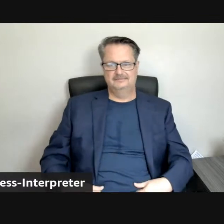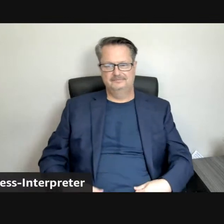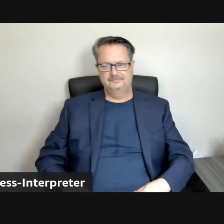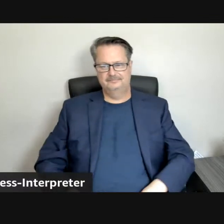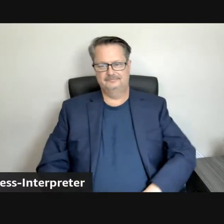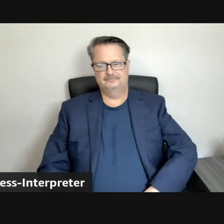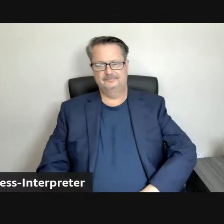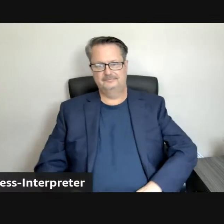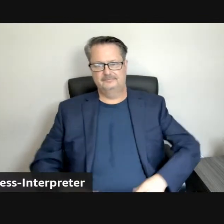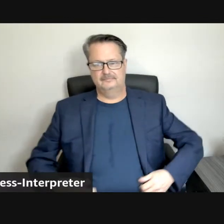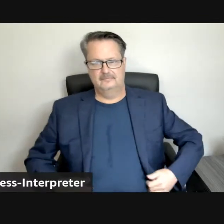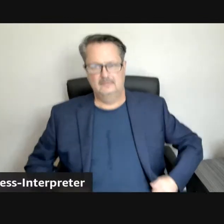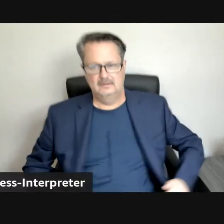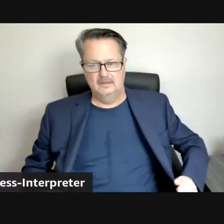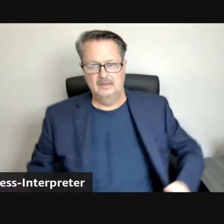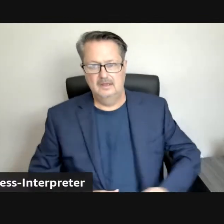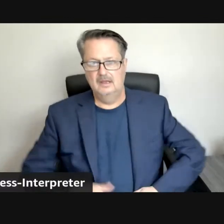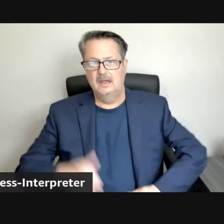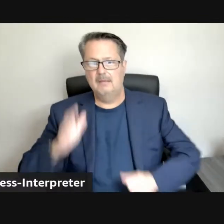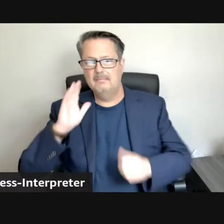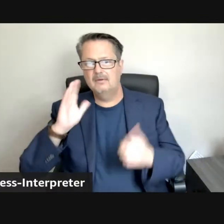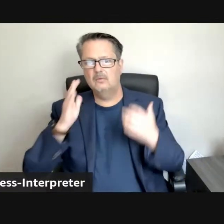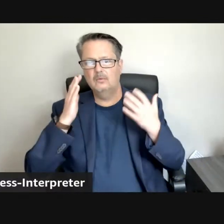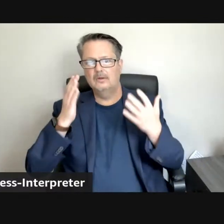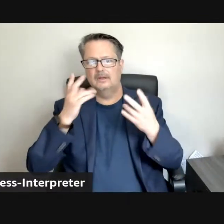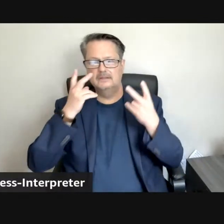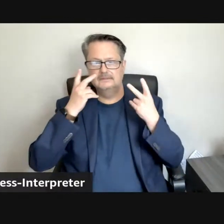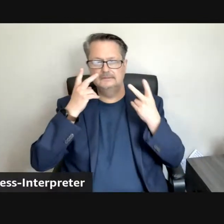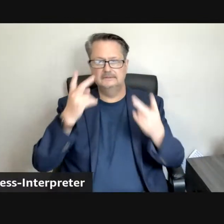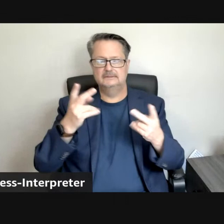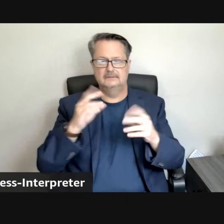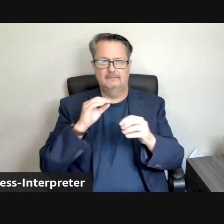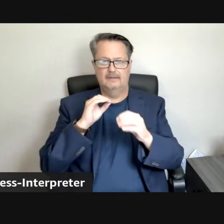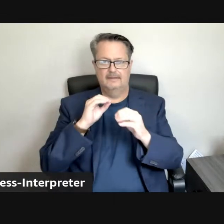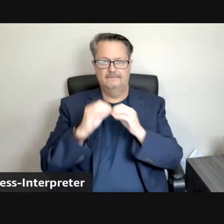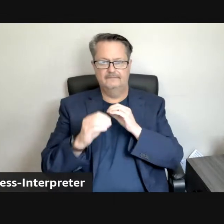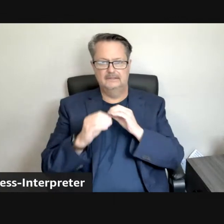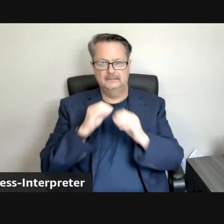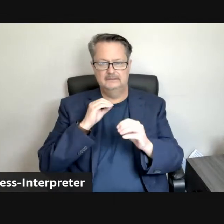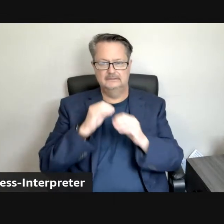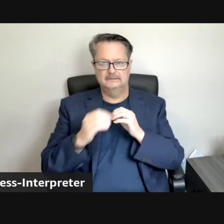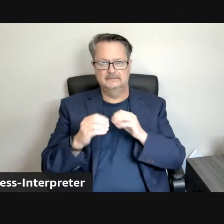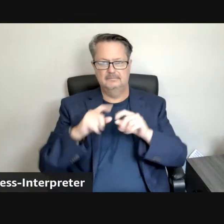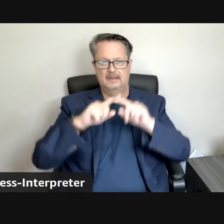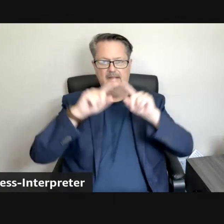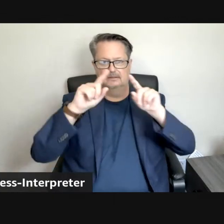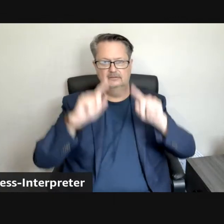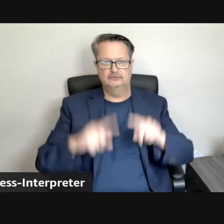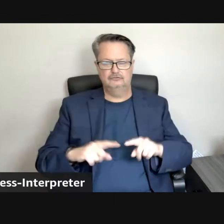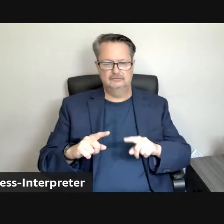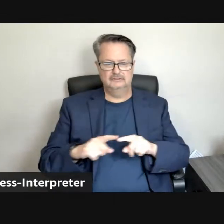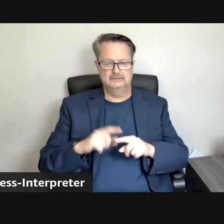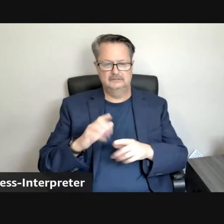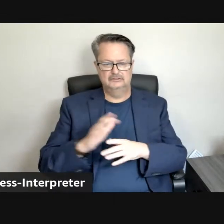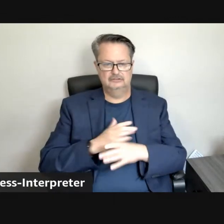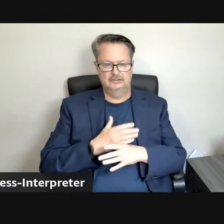I'm gonna go ahead and see if I can fix my screen sharing here.